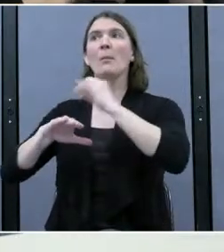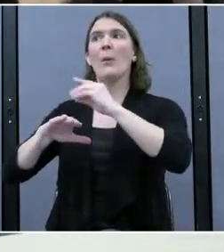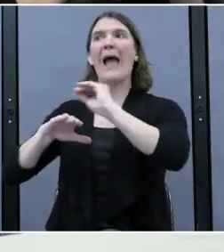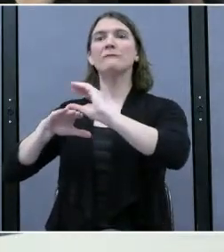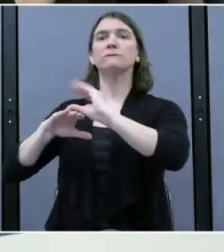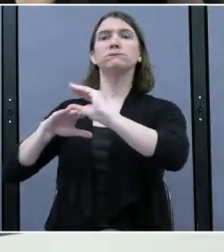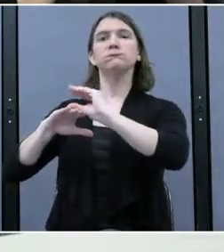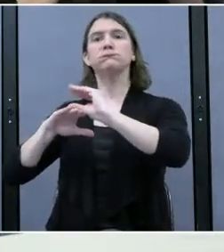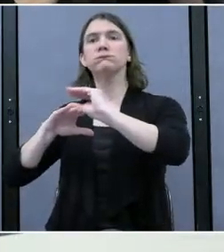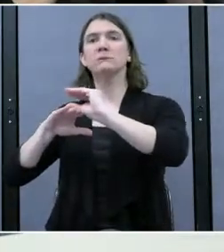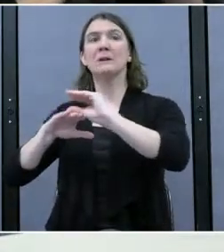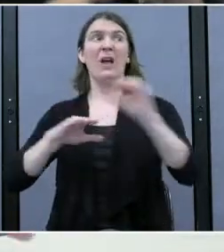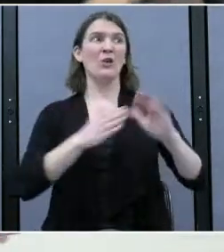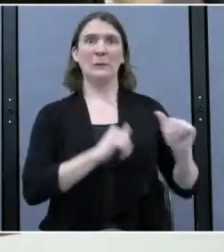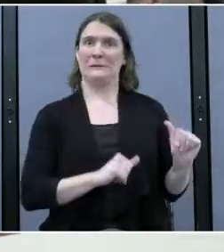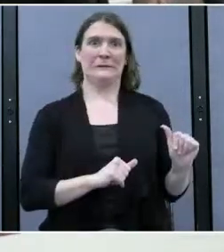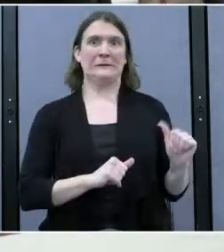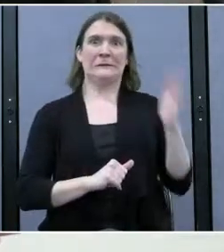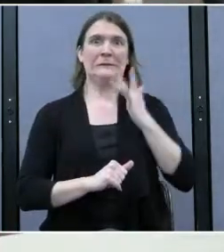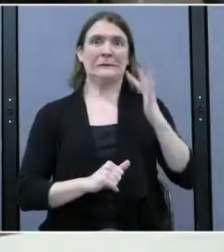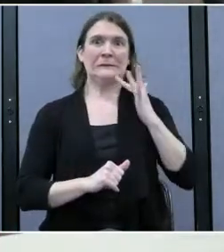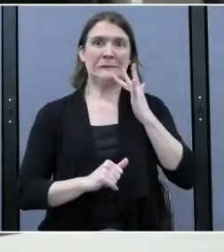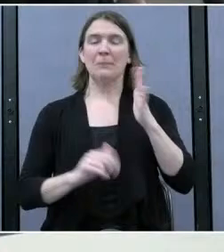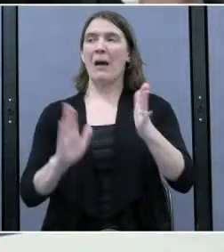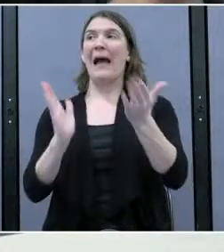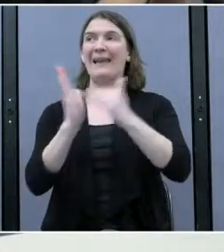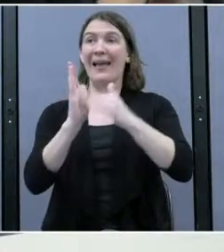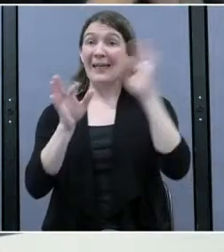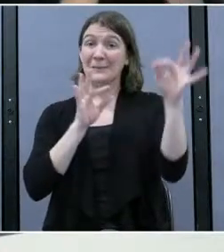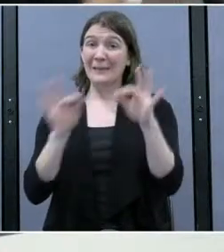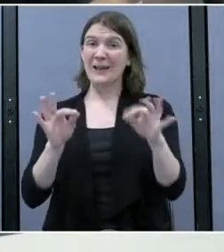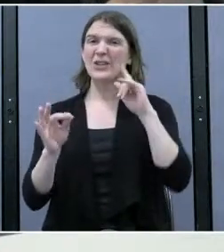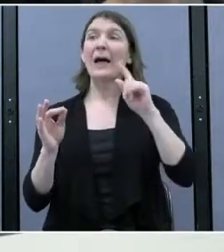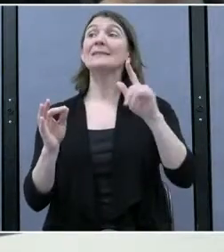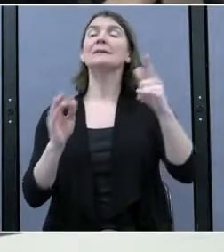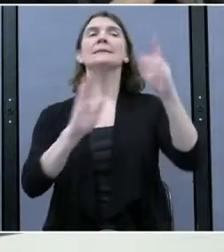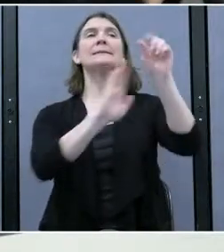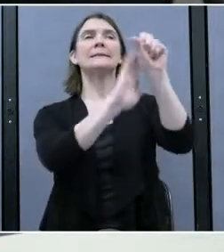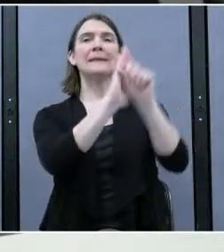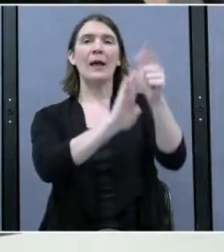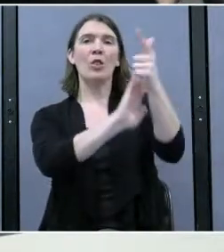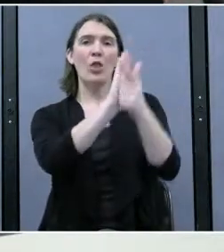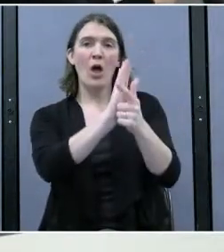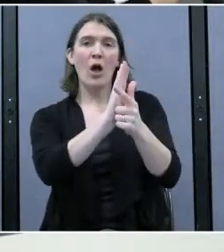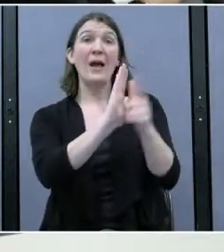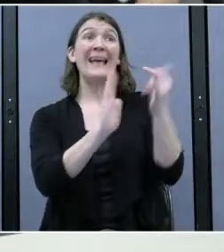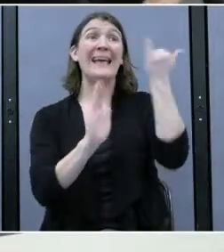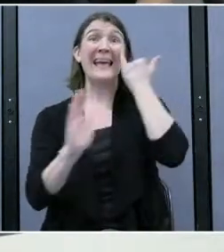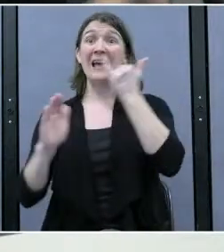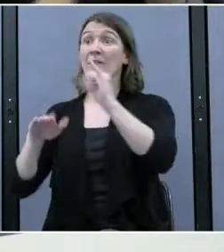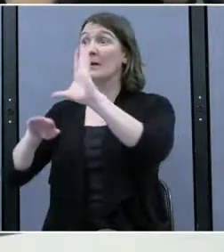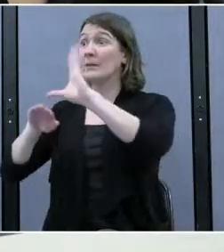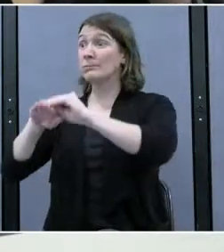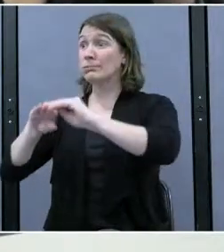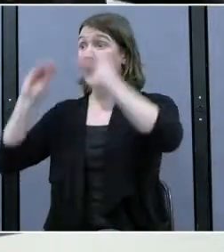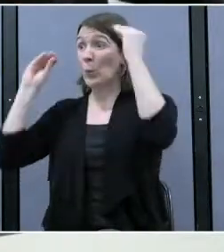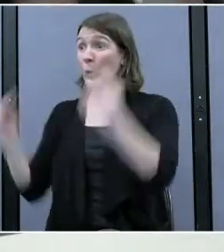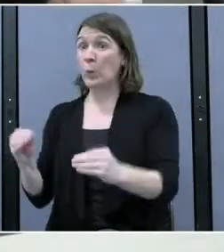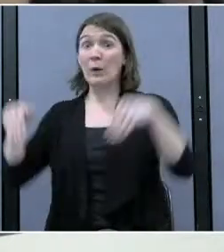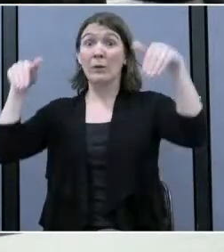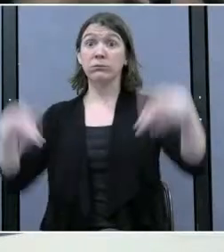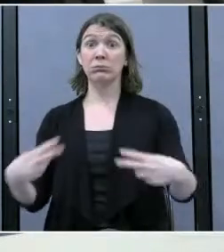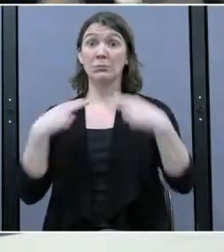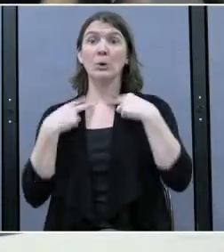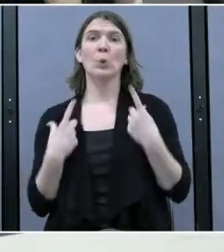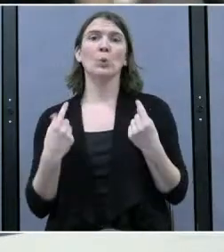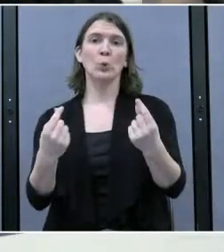But in the explanation there, I just wanted to outline the statutory options for dealing with a true deficit.